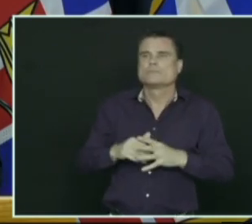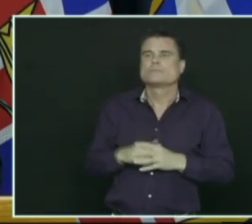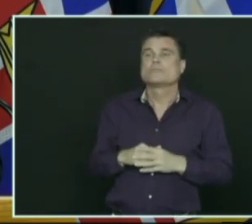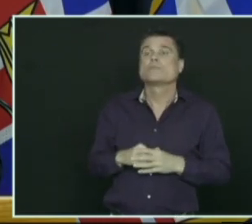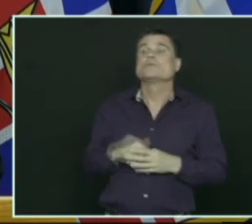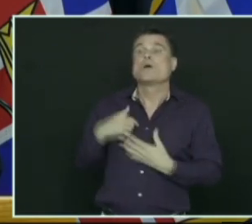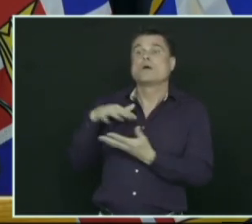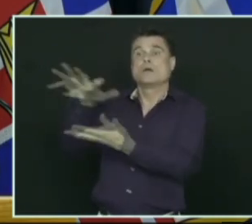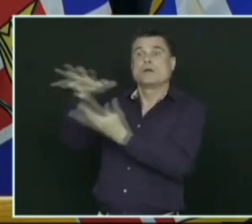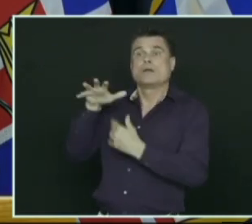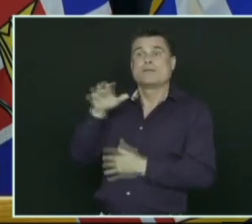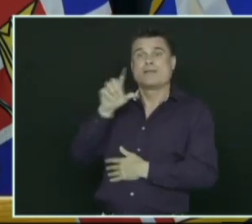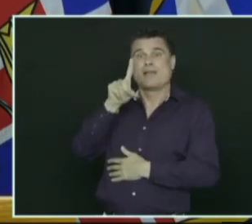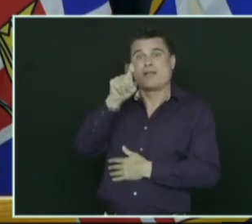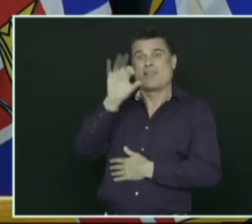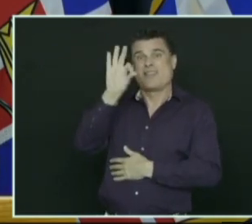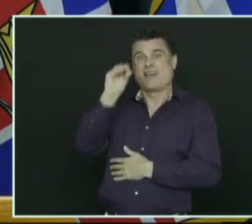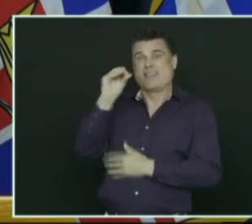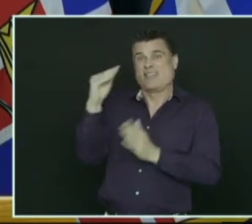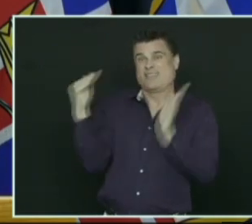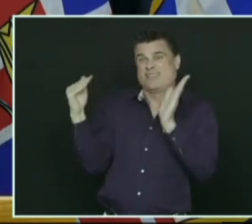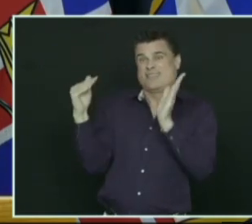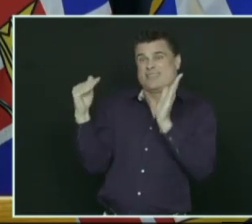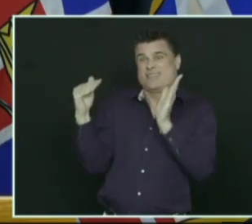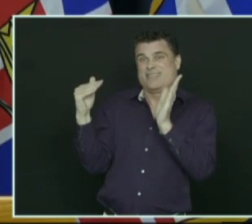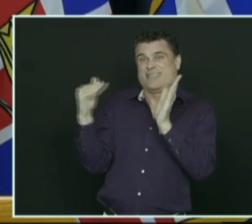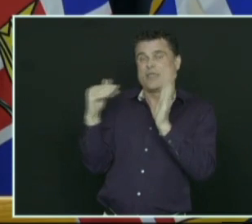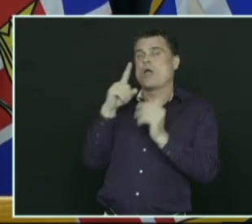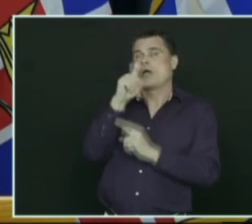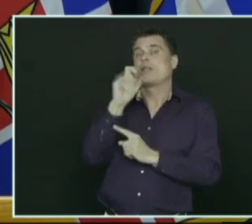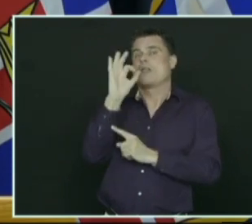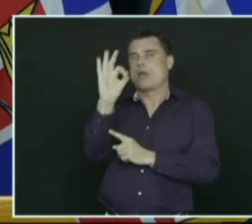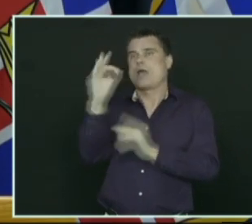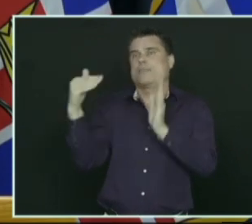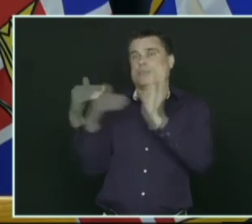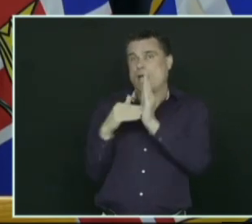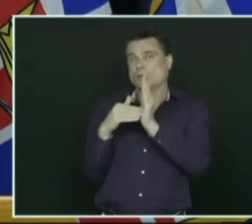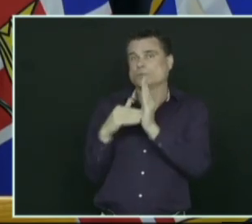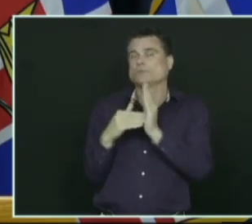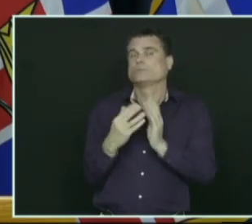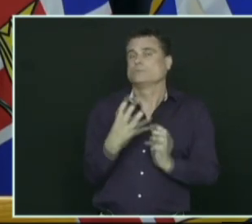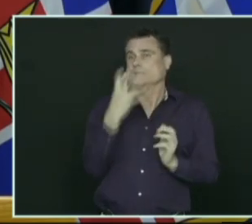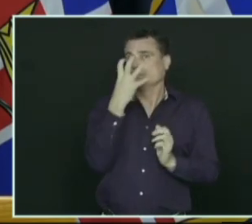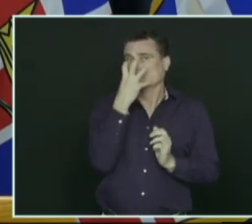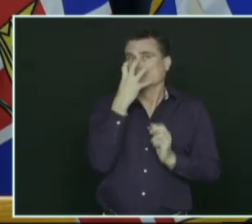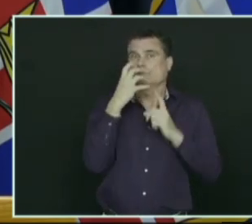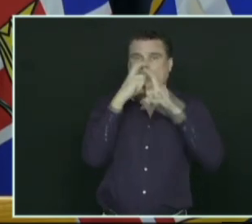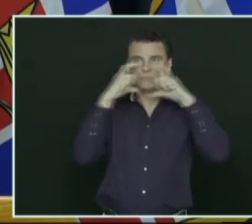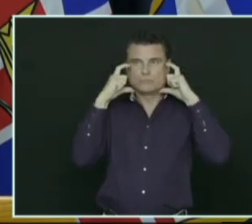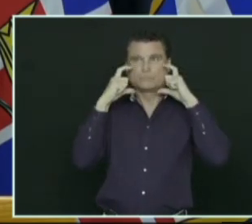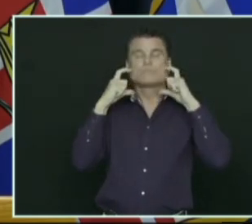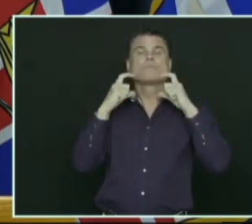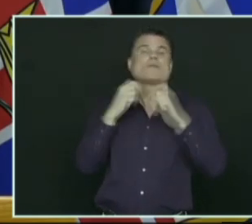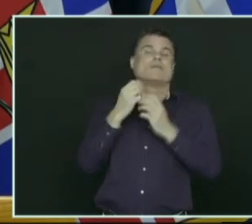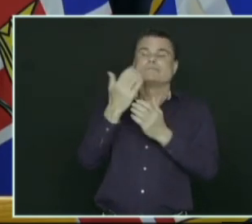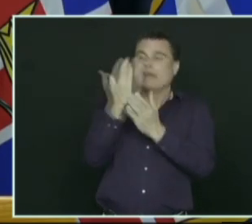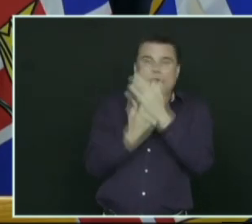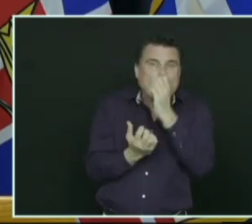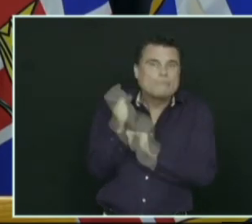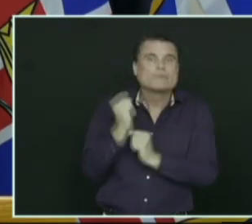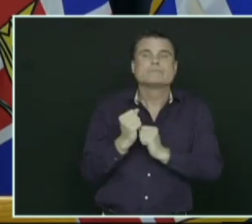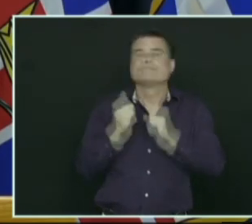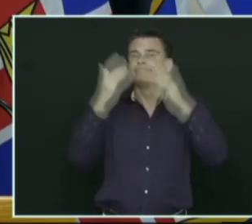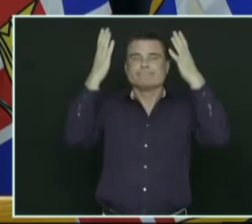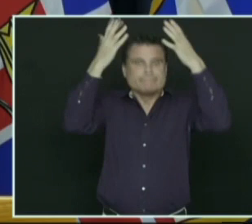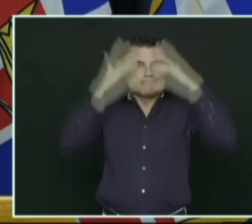very happy with, as well, with the work that's happened at borders, at land borders and at airports, a lot of it led by